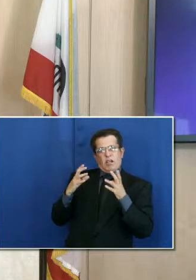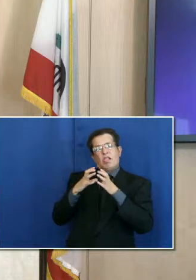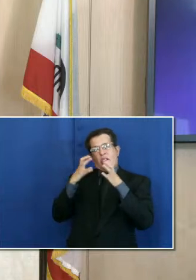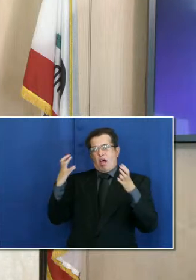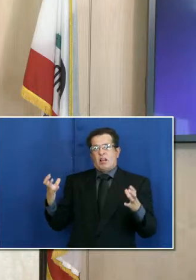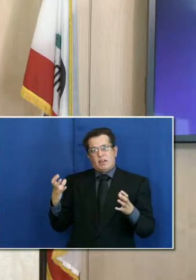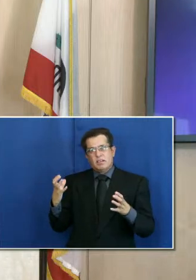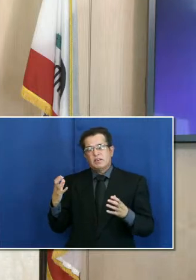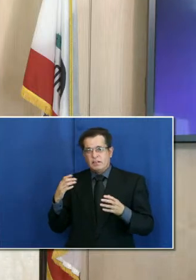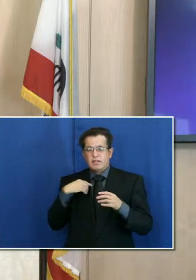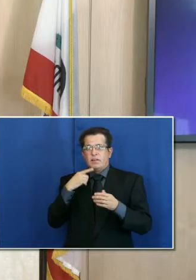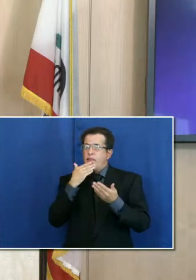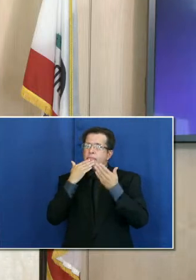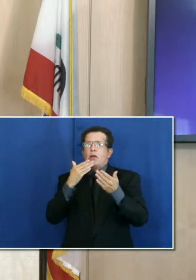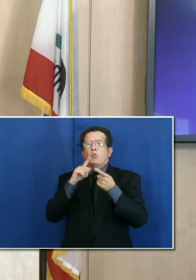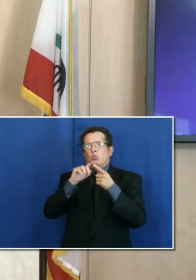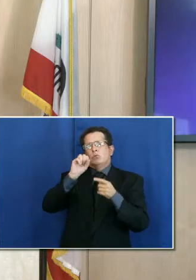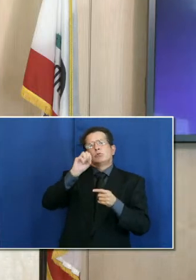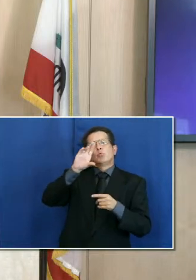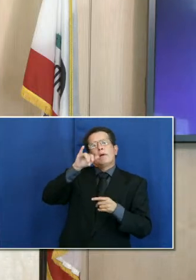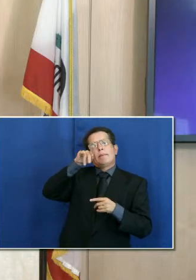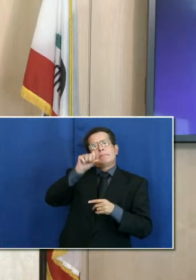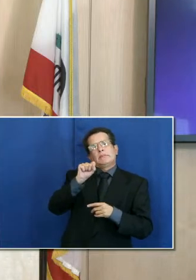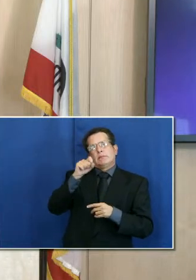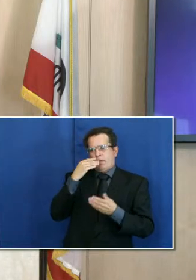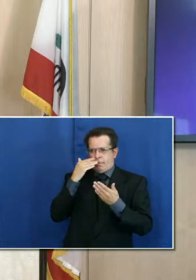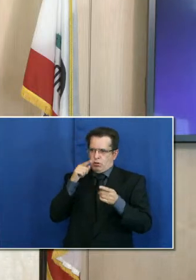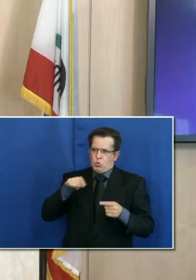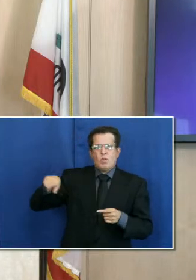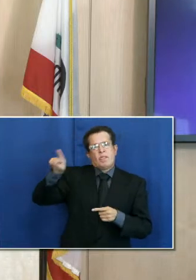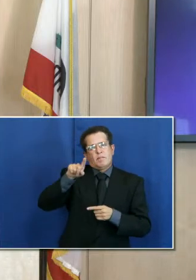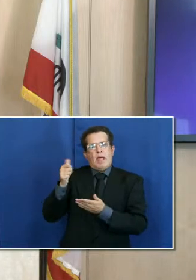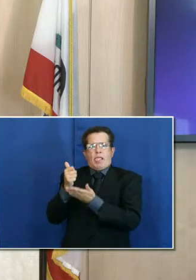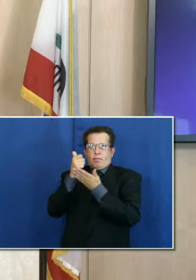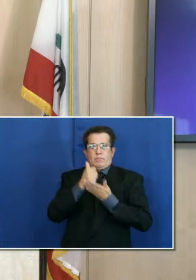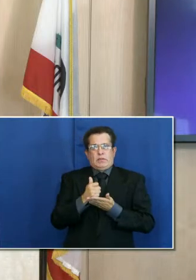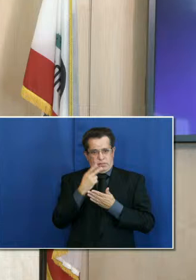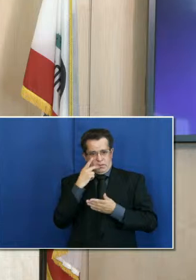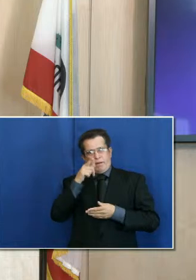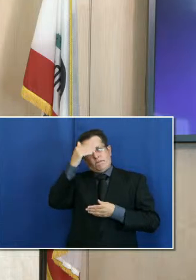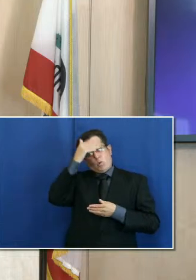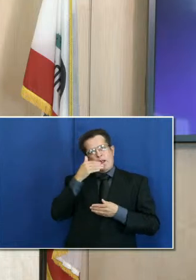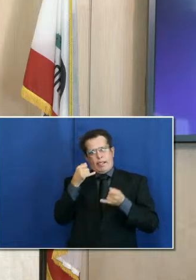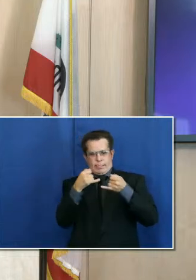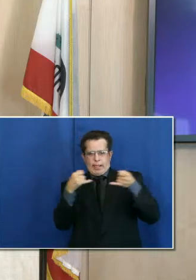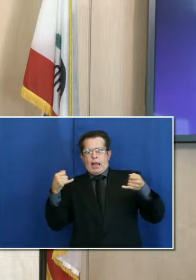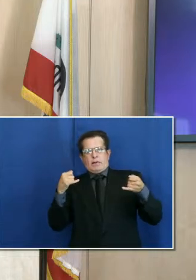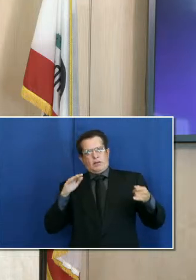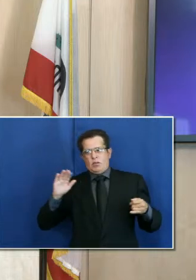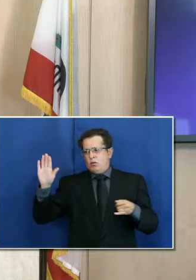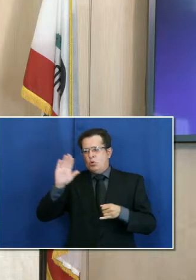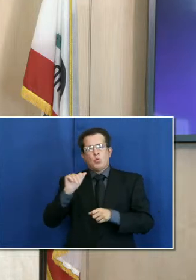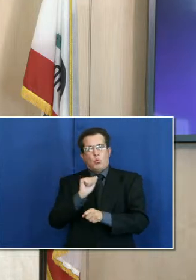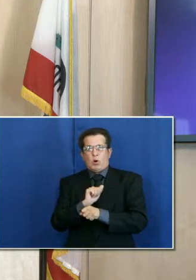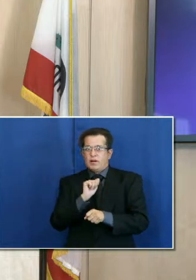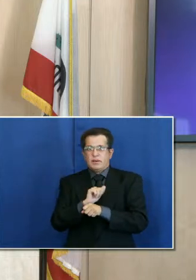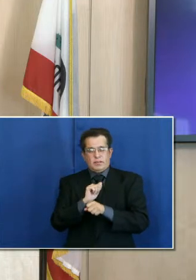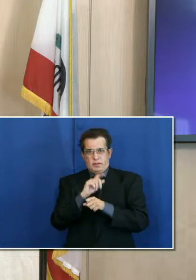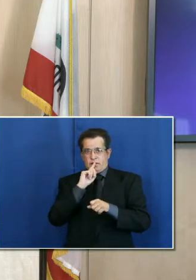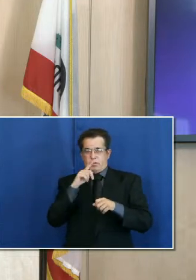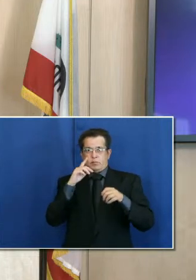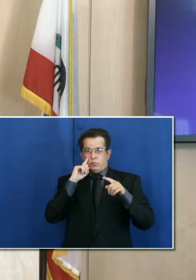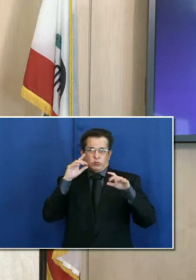for committing the time and resources to help the community really see reality at the front line. Sometimes it feels like I live in two